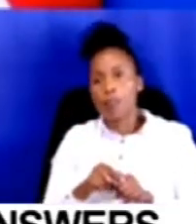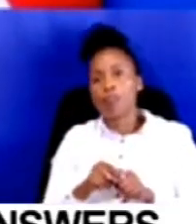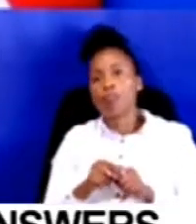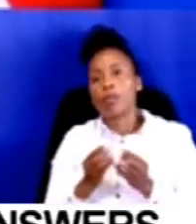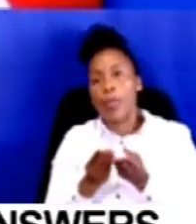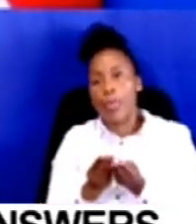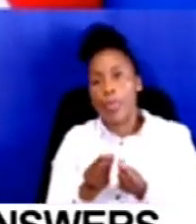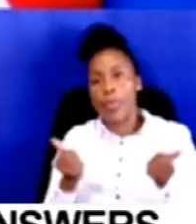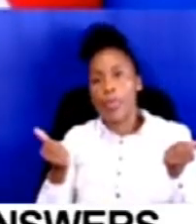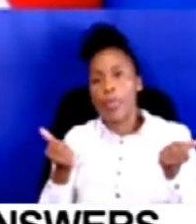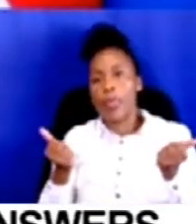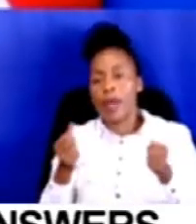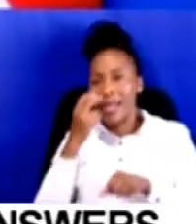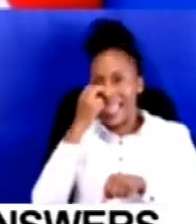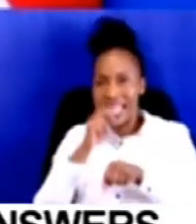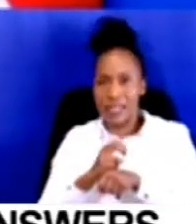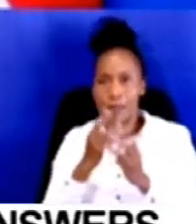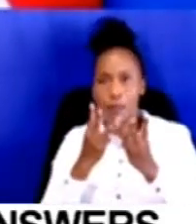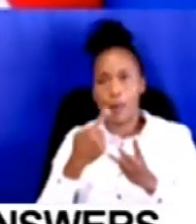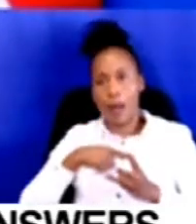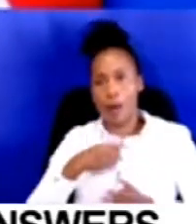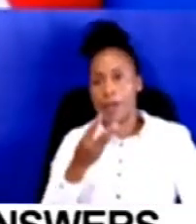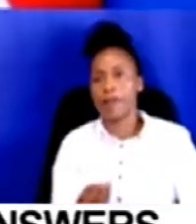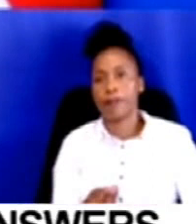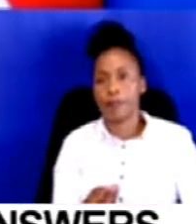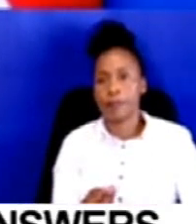addressing the needs of our people.